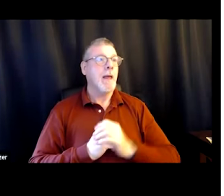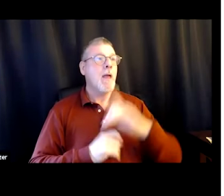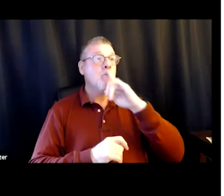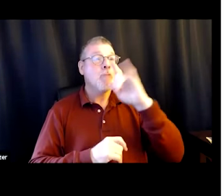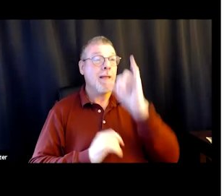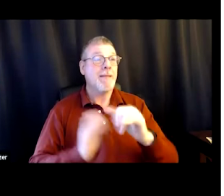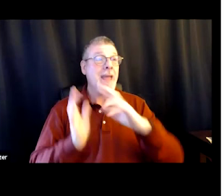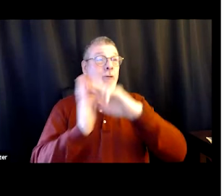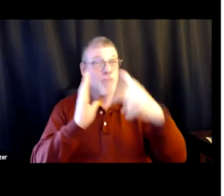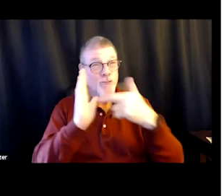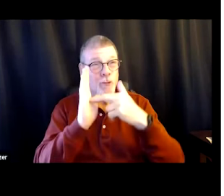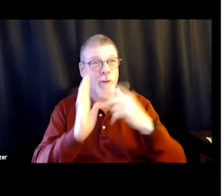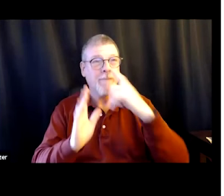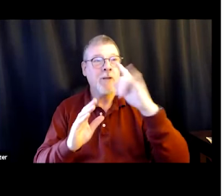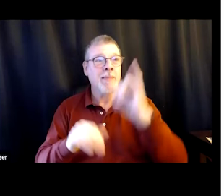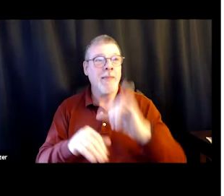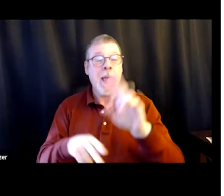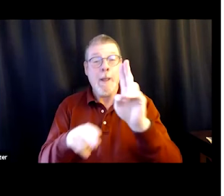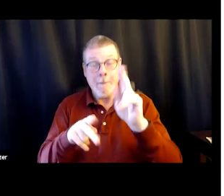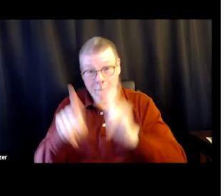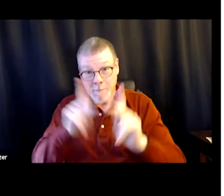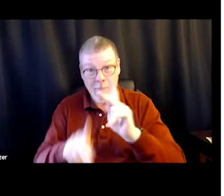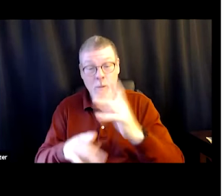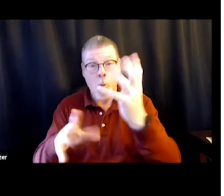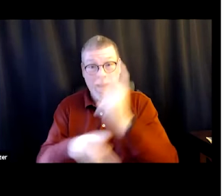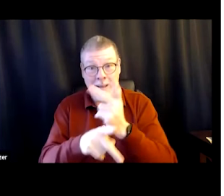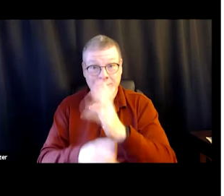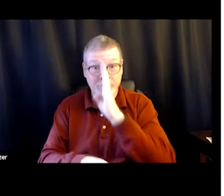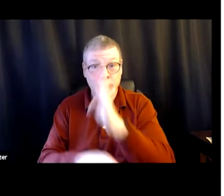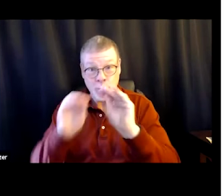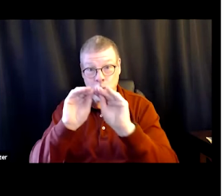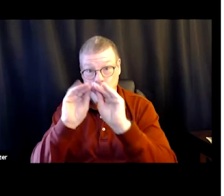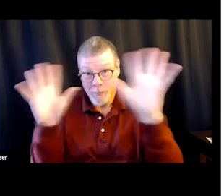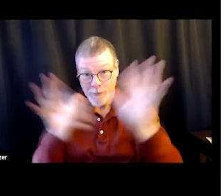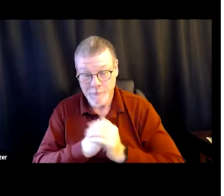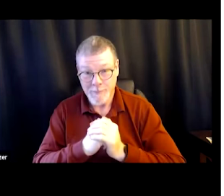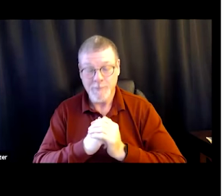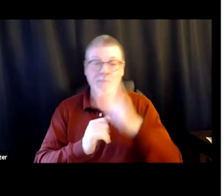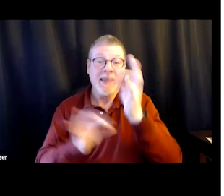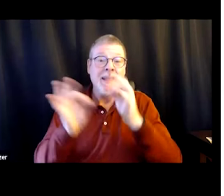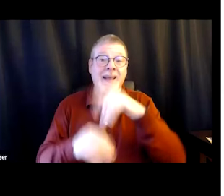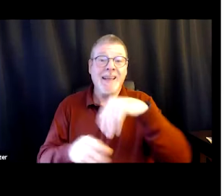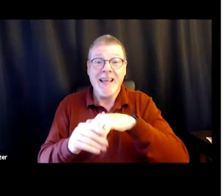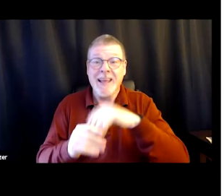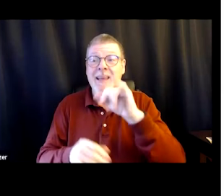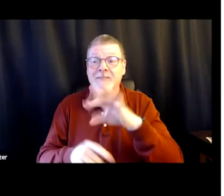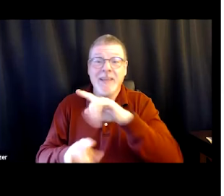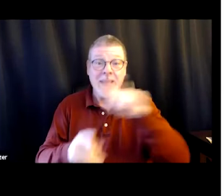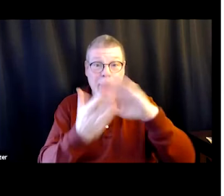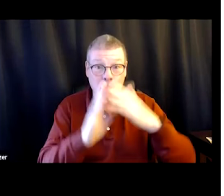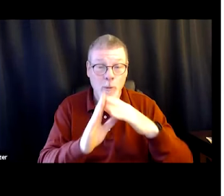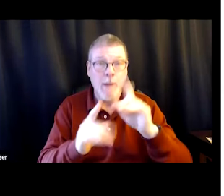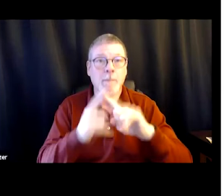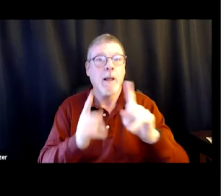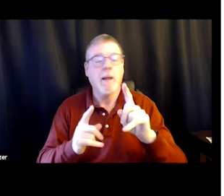We want to keep people who have cognitive impairments safe. We want to be able to find them if they're in the community and they go missing. But we also know that by its